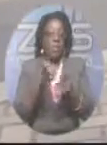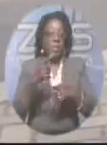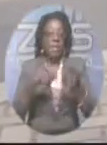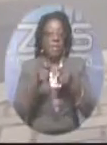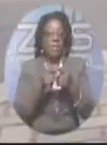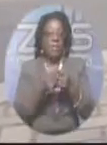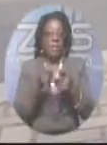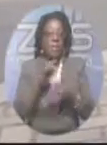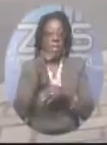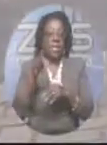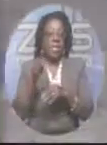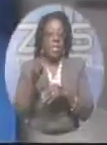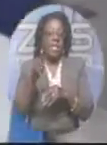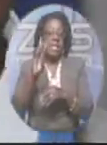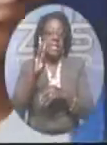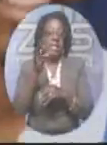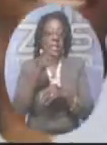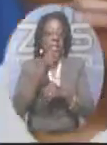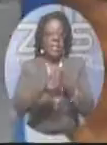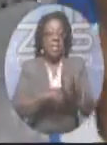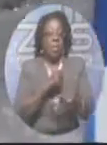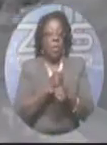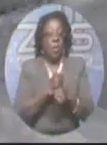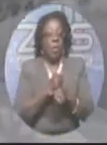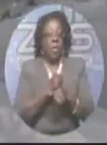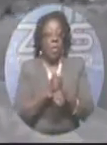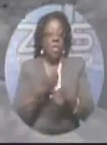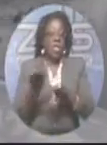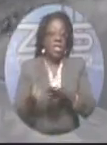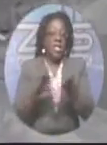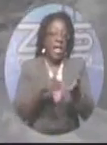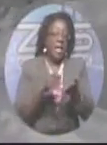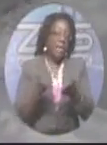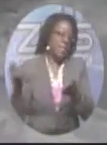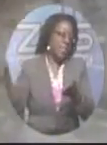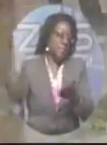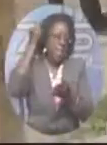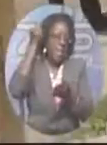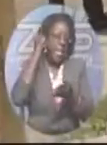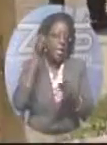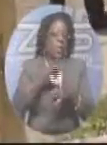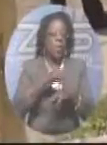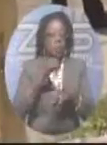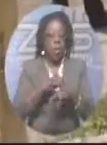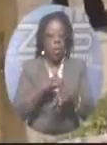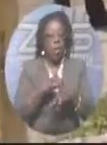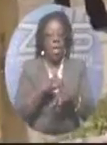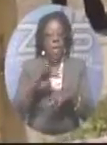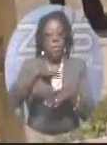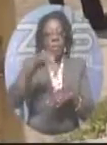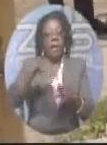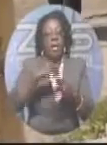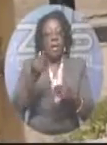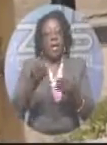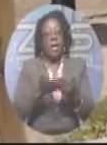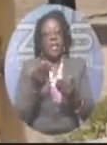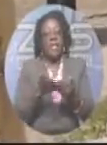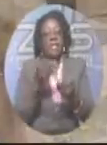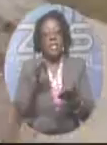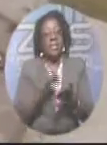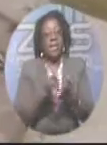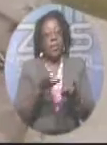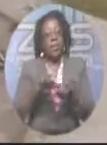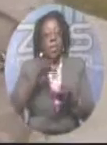to the nation. 16-year-old Mizilana Bukamp died after being hit in the head by a rock. And we found out how easy that